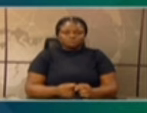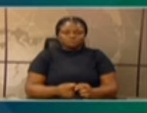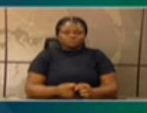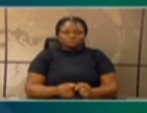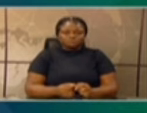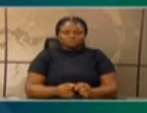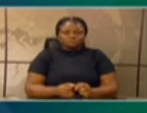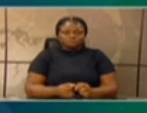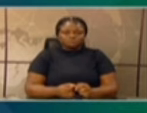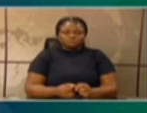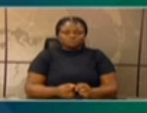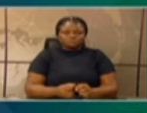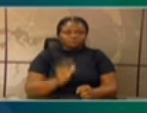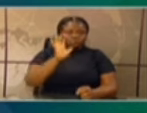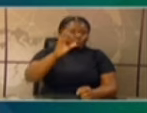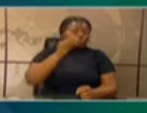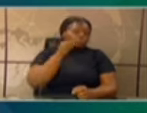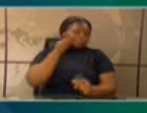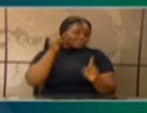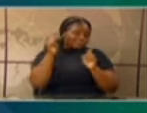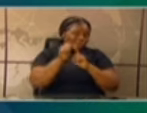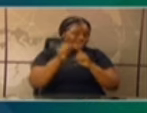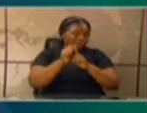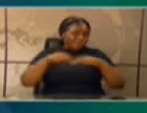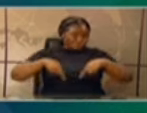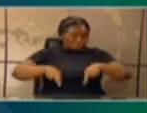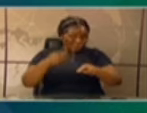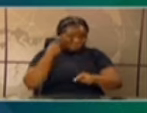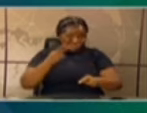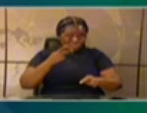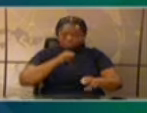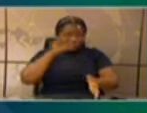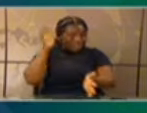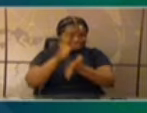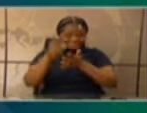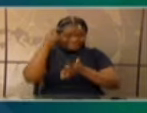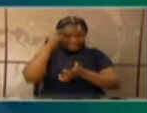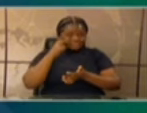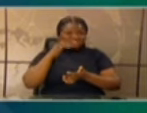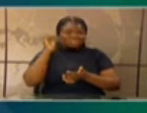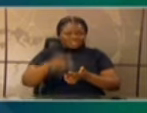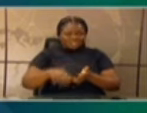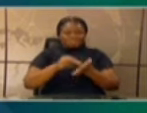Well, check you come coin. Son of President, no Vice President Adjinte.